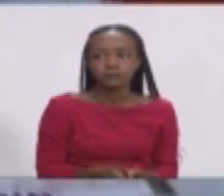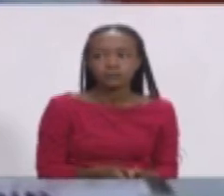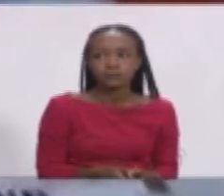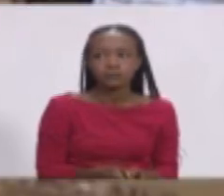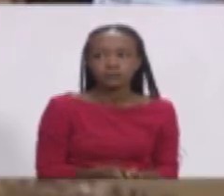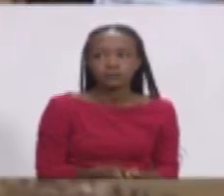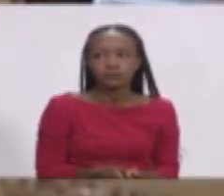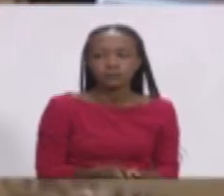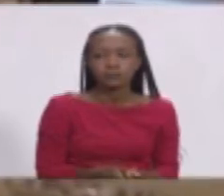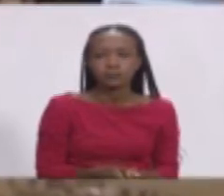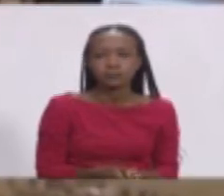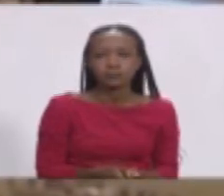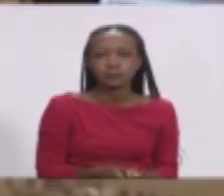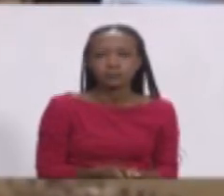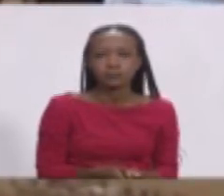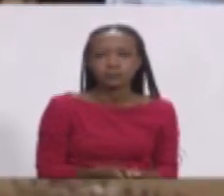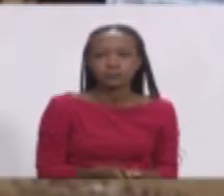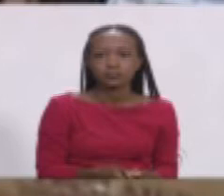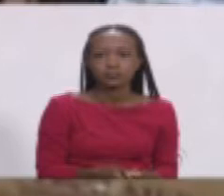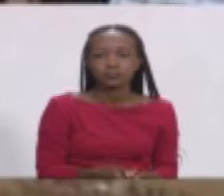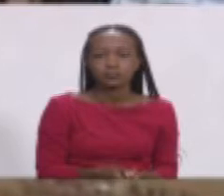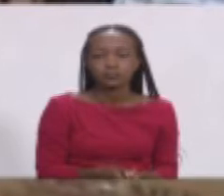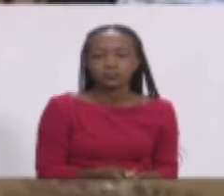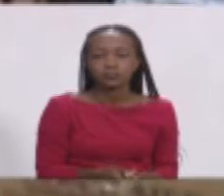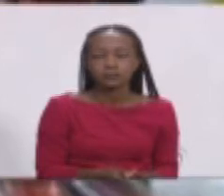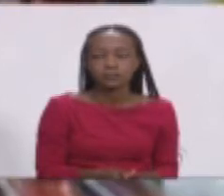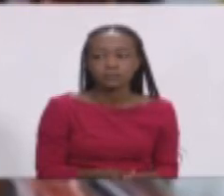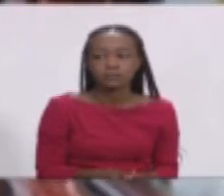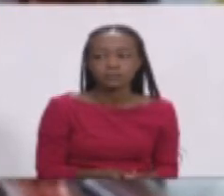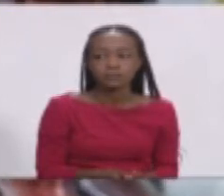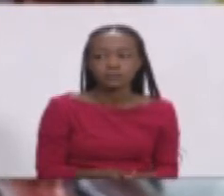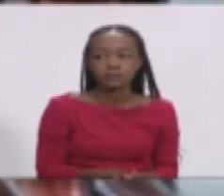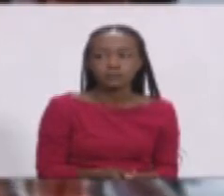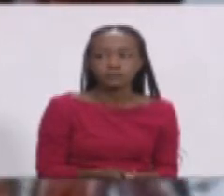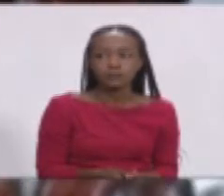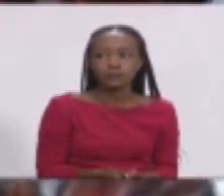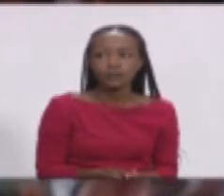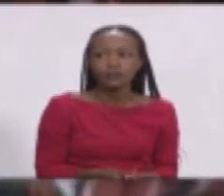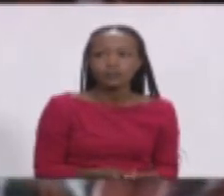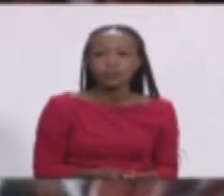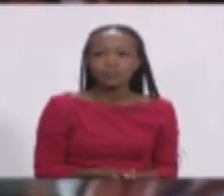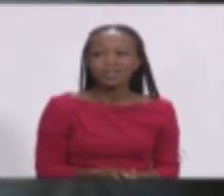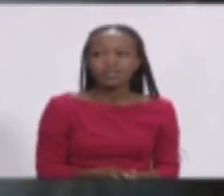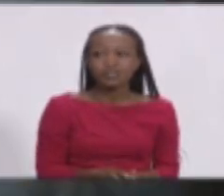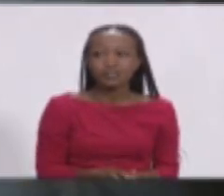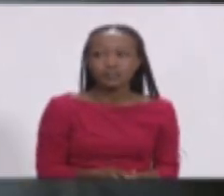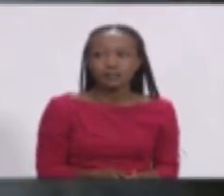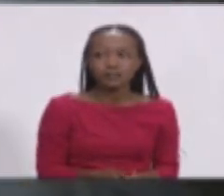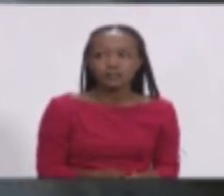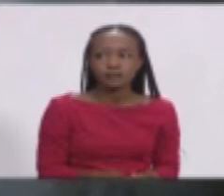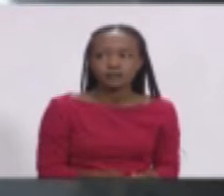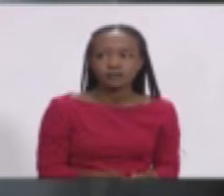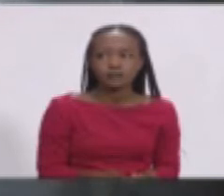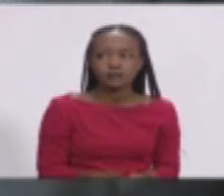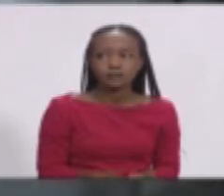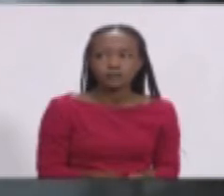County Commissioner's and Chief's offices countrywide, where Kenyans are required to collect them. The government said it decided